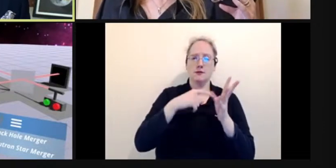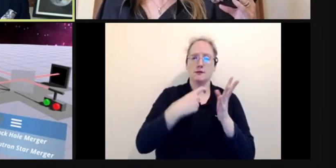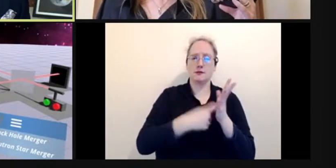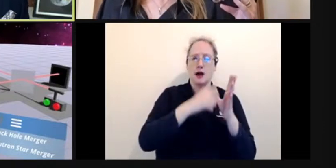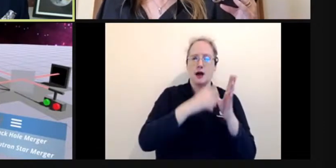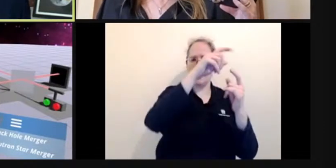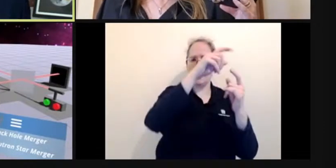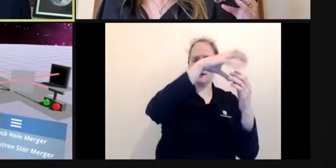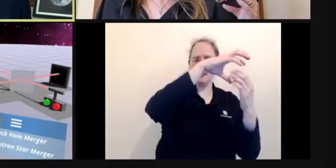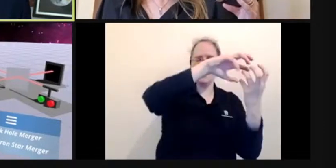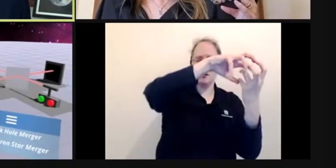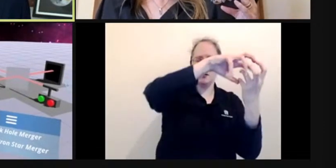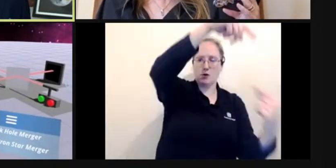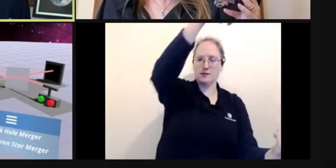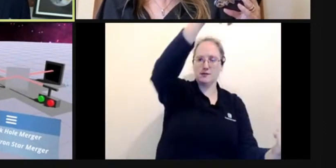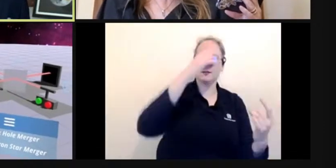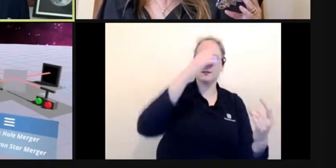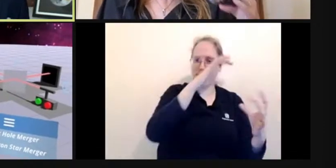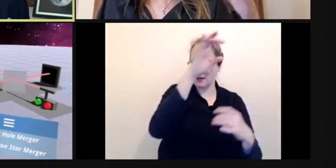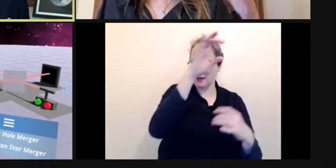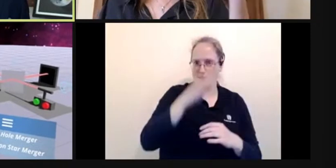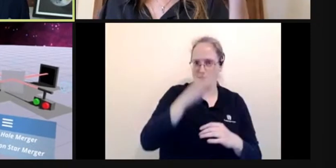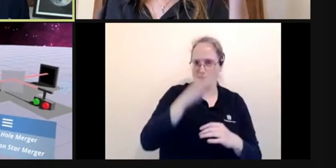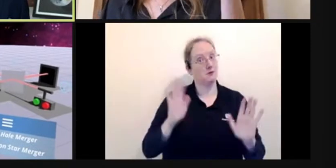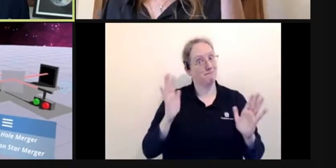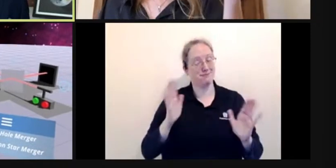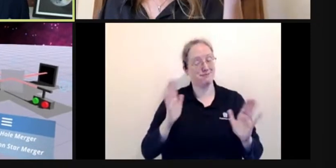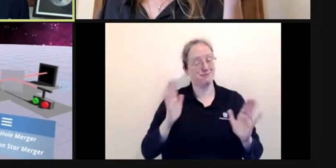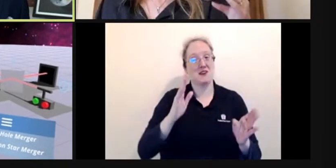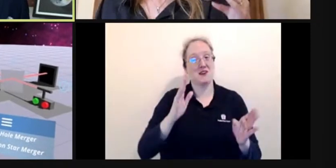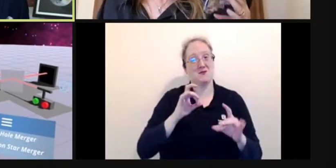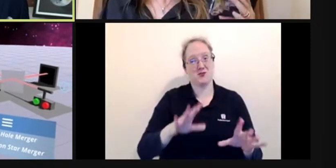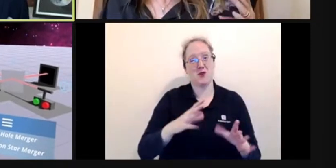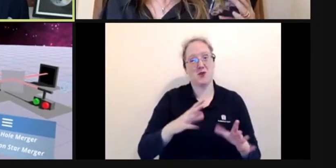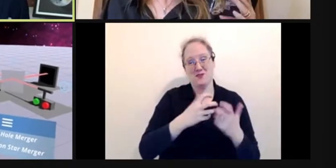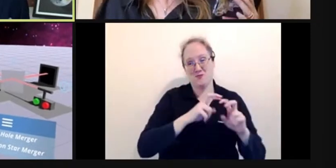Go Australia. All right, good. Now, we're very much running out of time.